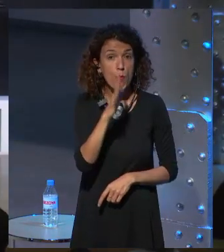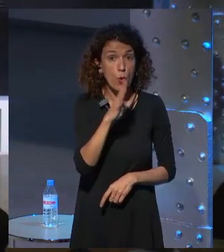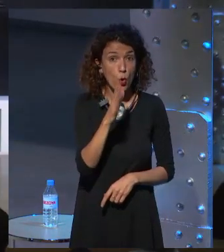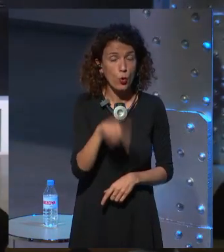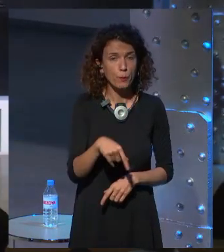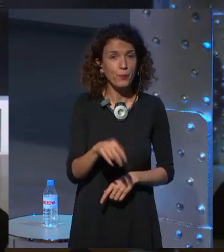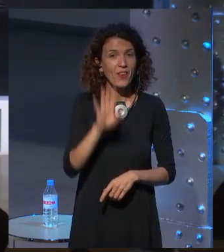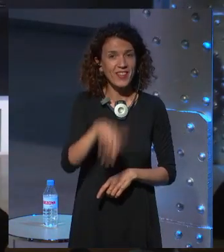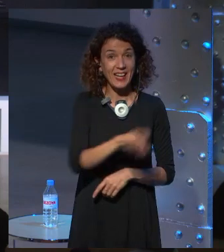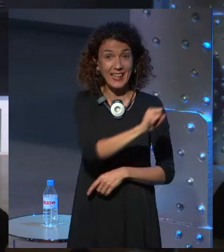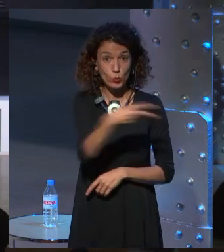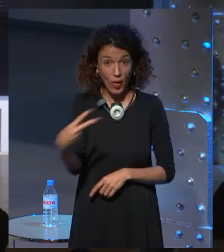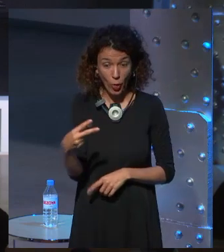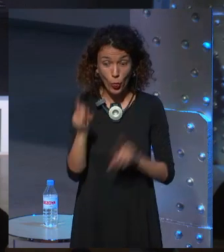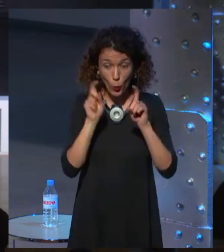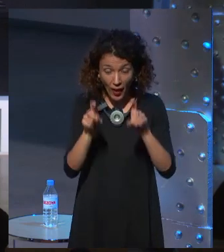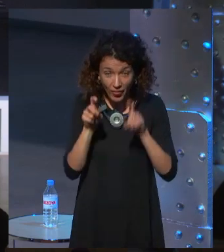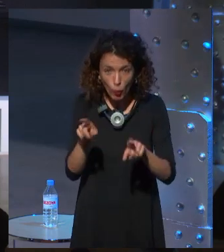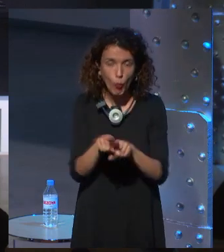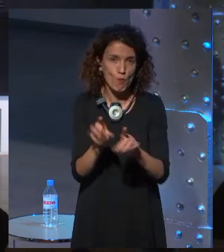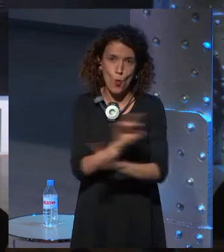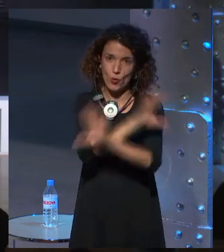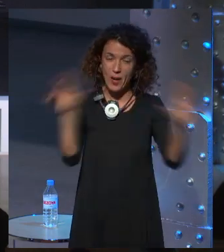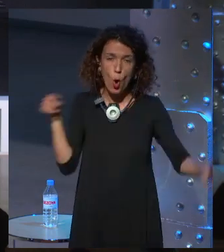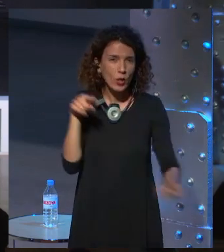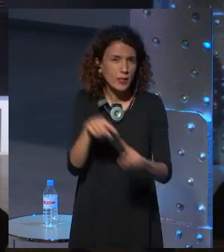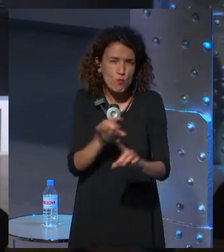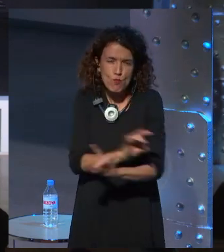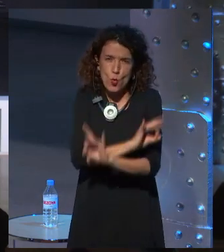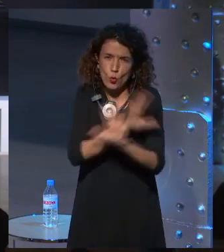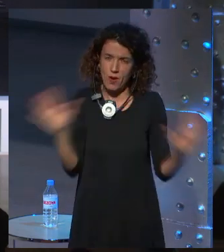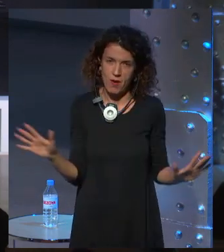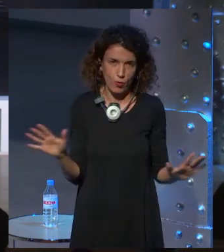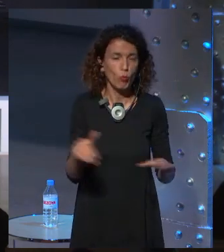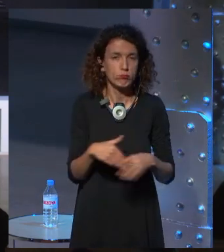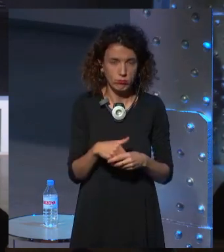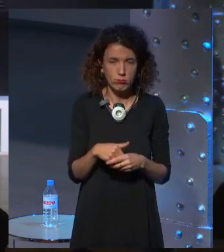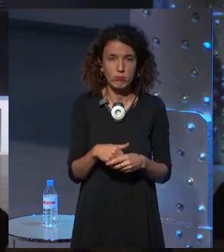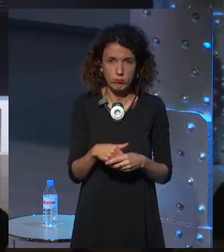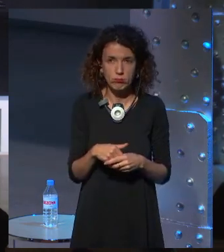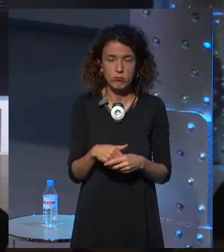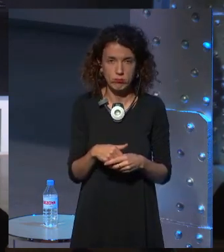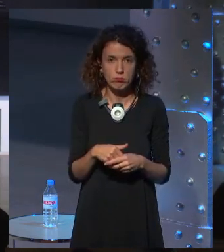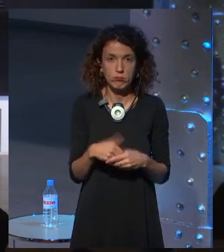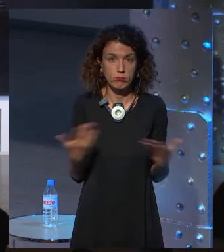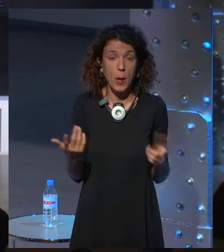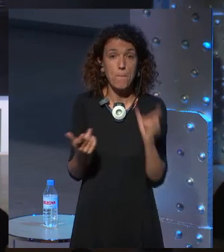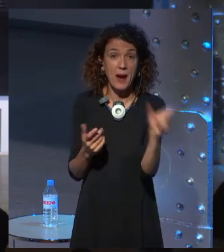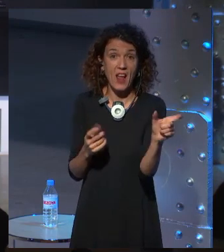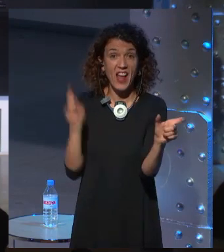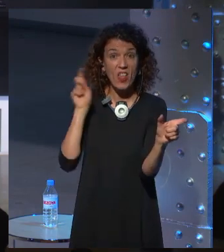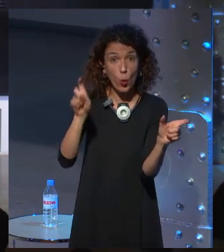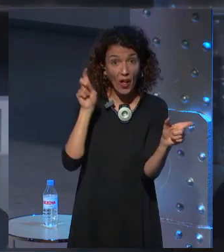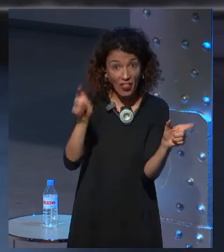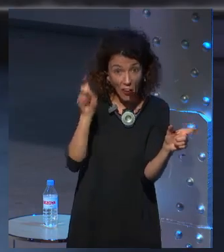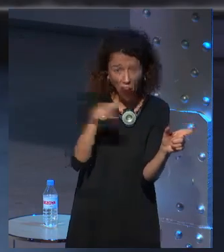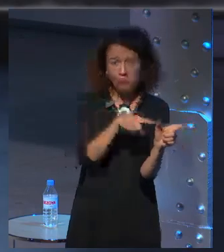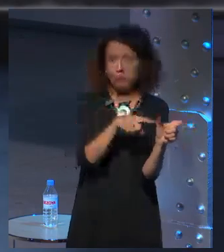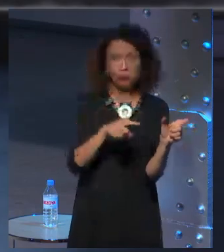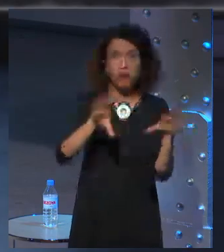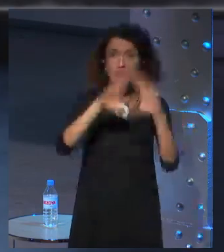was very clear, right? The goal of education across the world, one of its